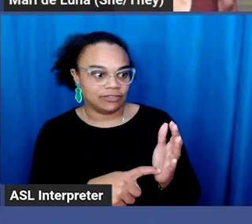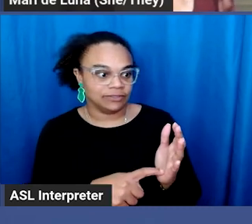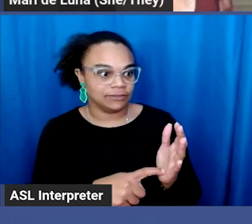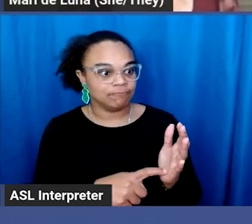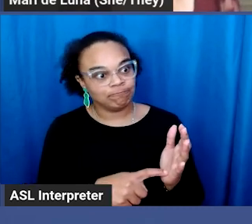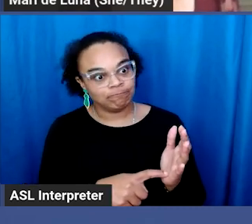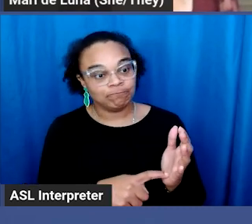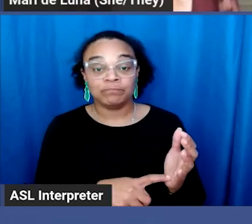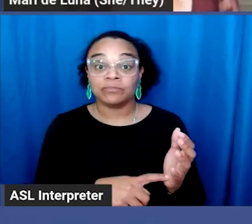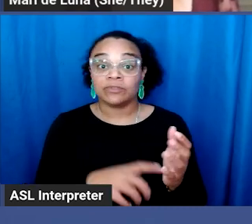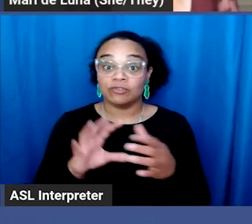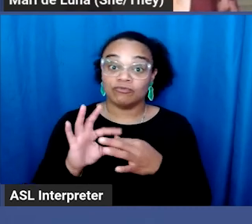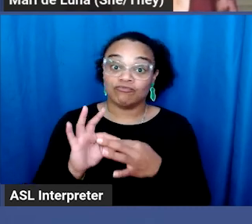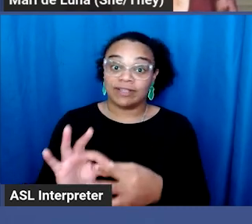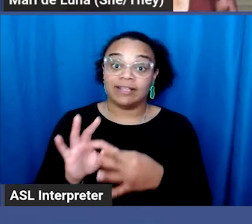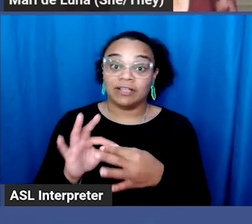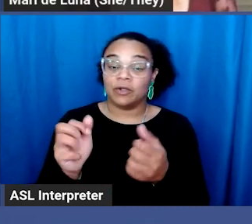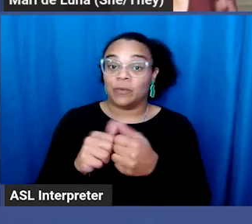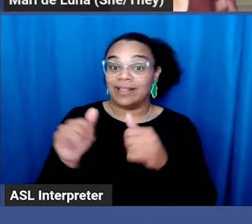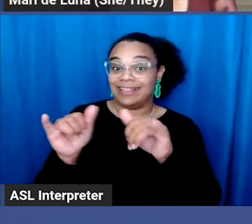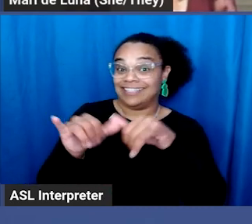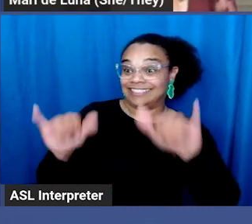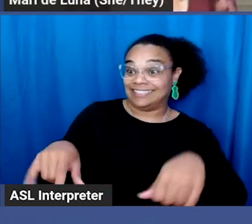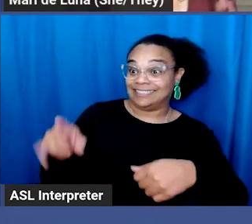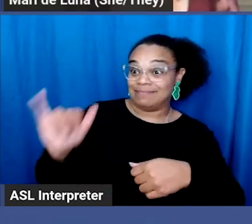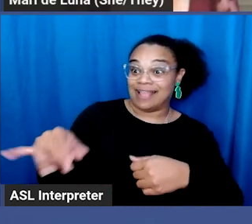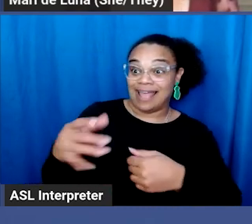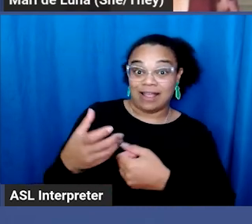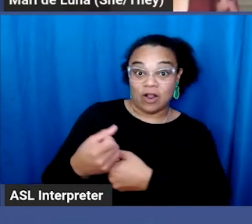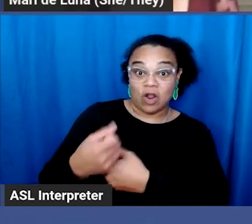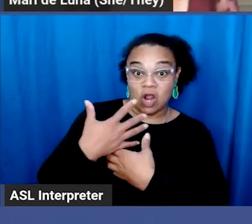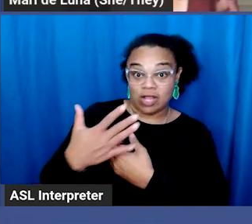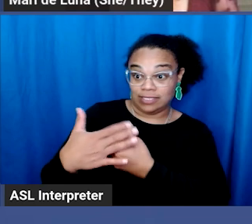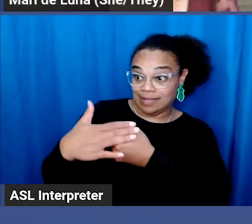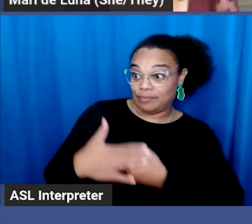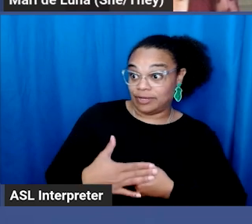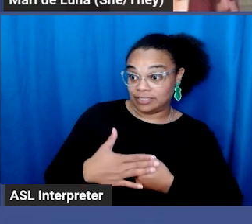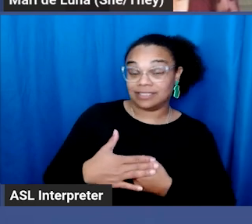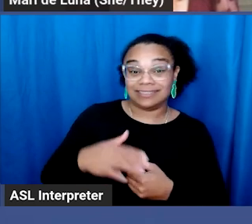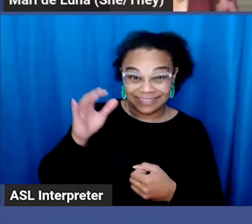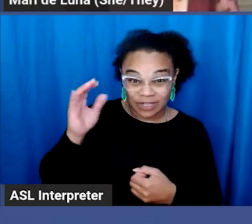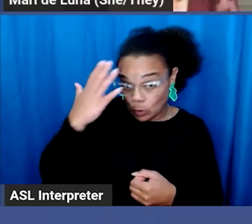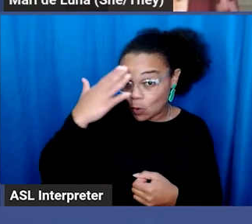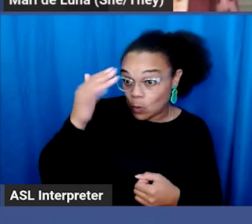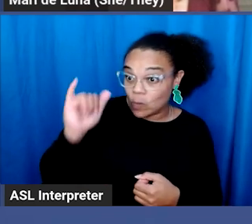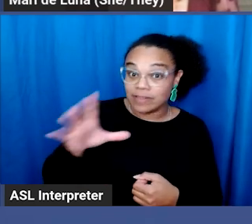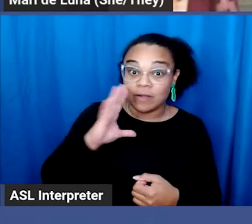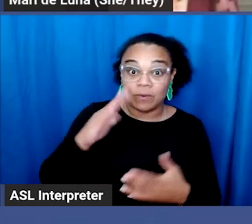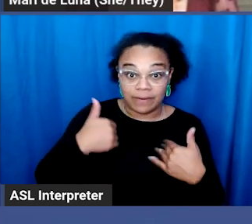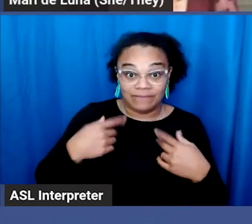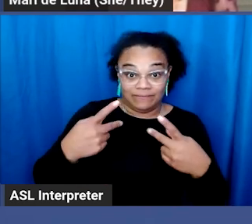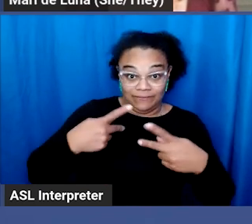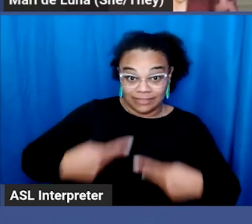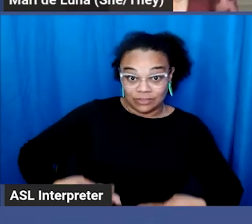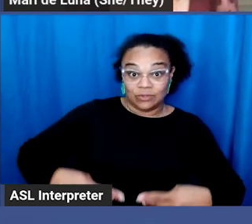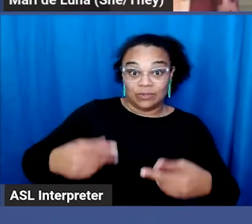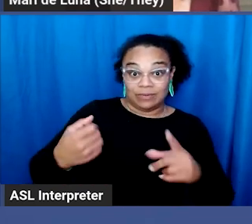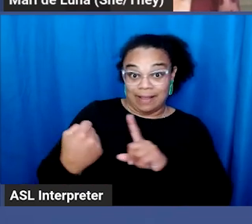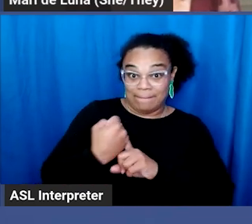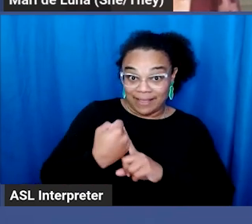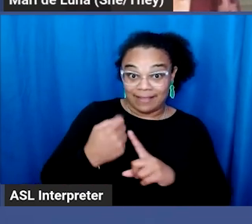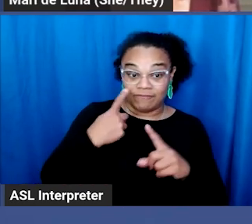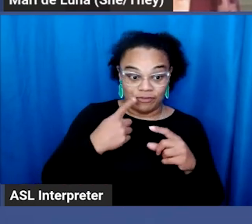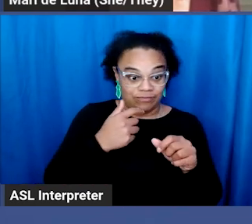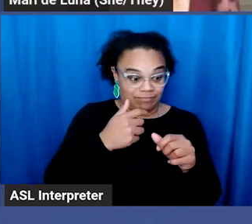being in relationship to systems of oppression will have physiological impact to the health